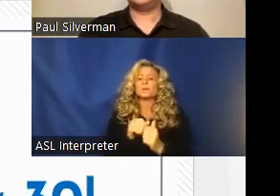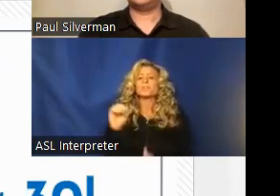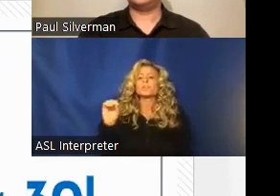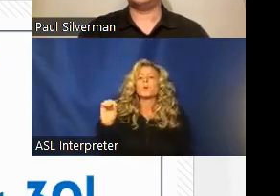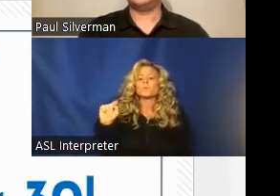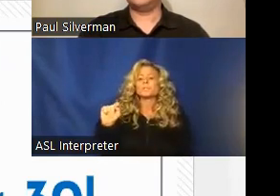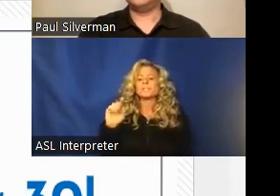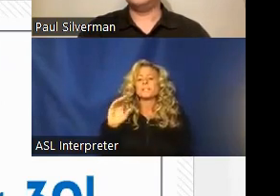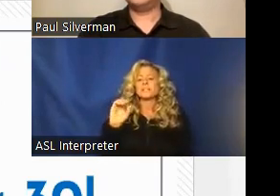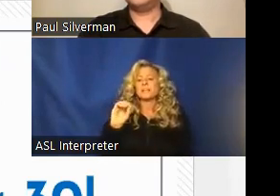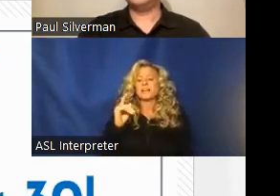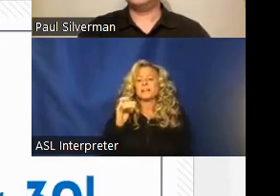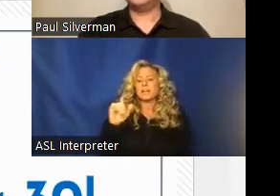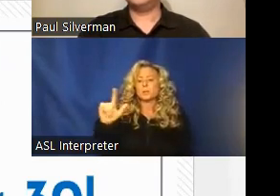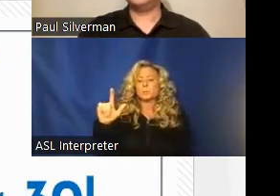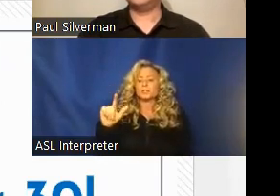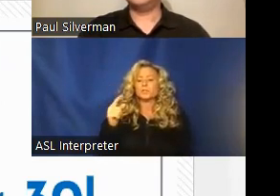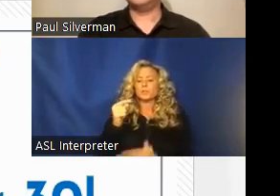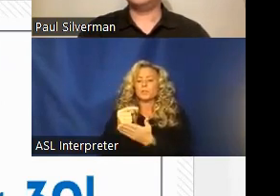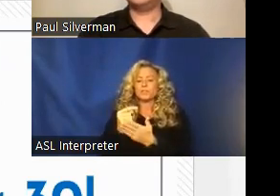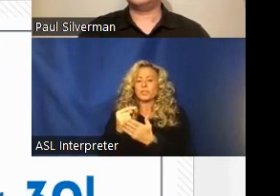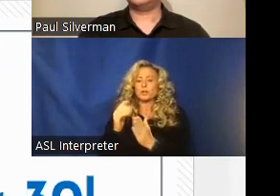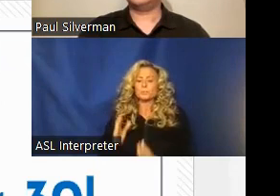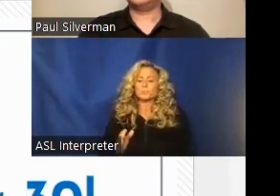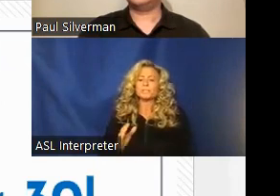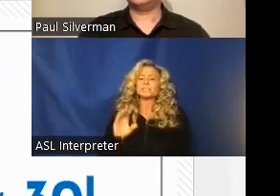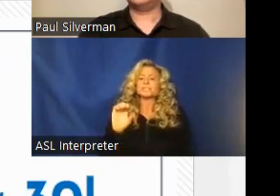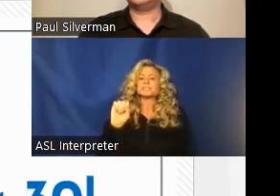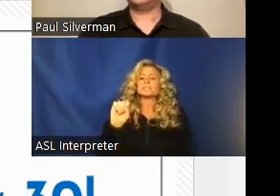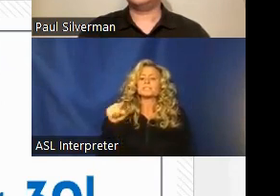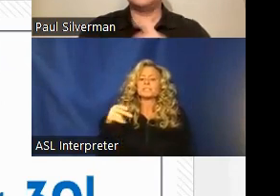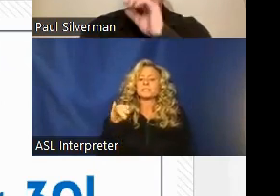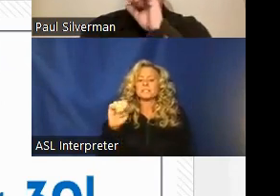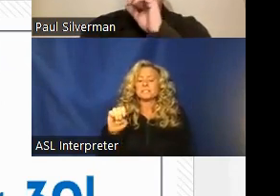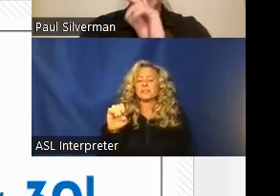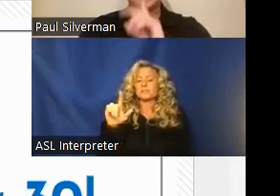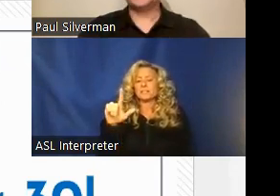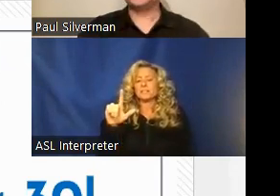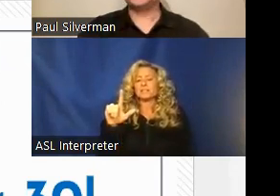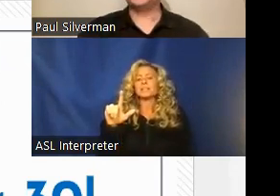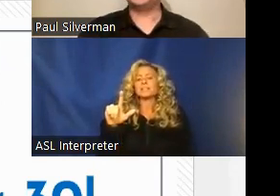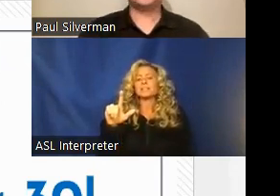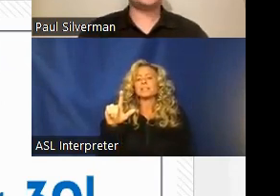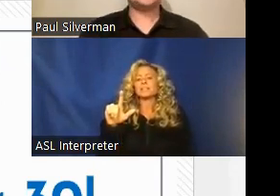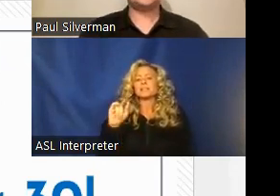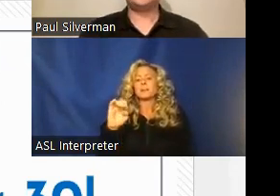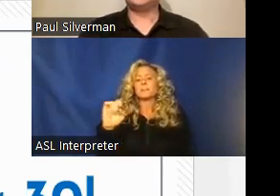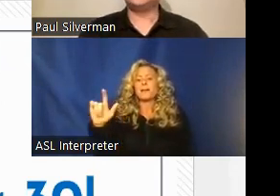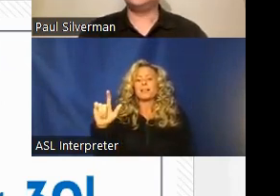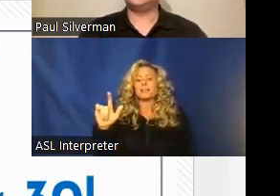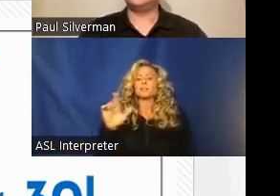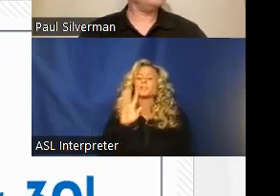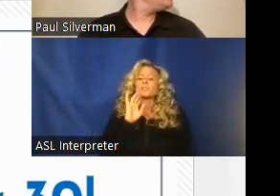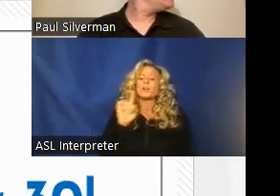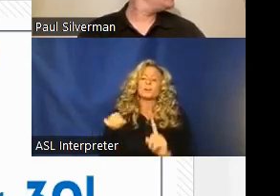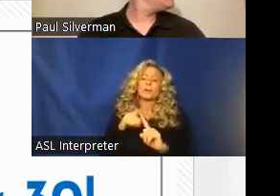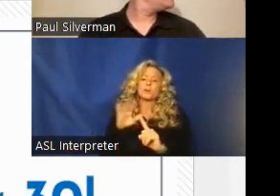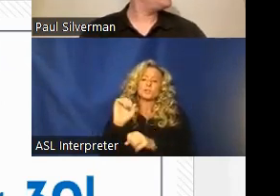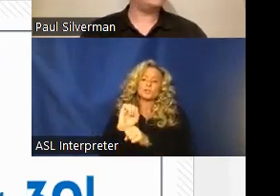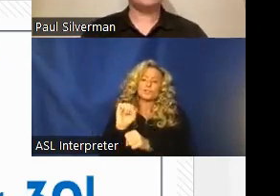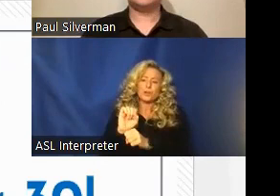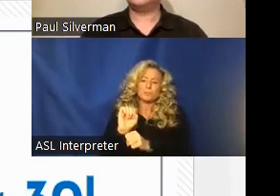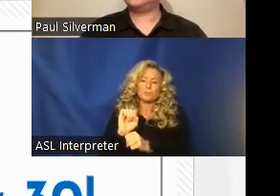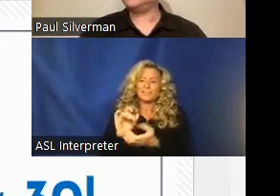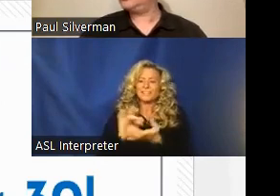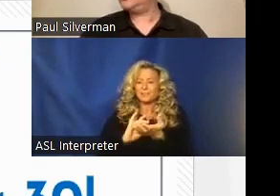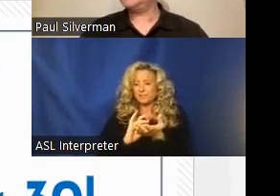therapist, Stephanie Lamel. She works at a children's hospital as an occupational therapist. She'll talk to us about her job in